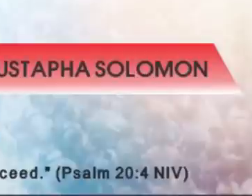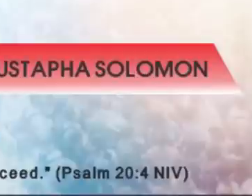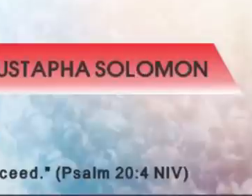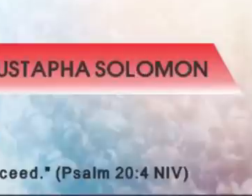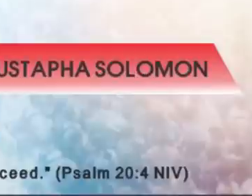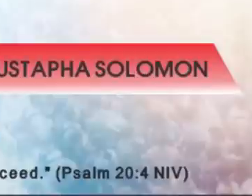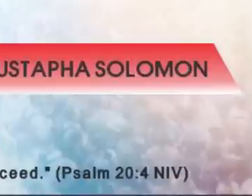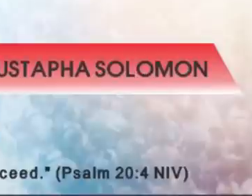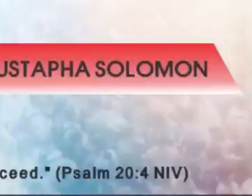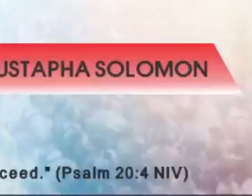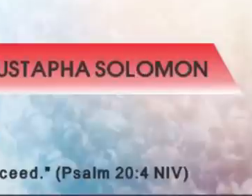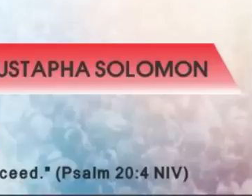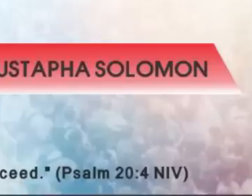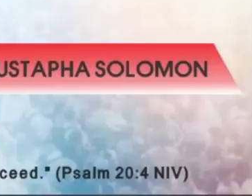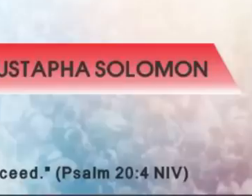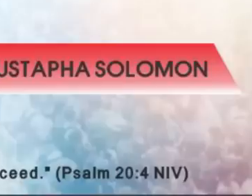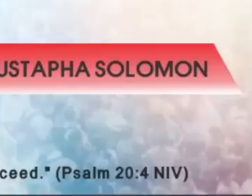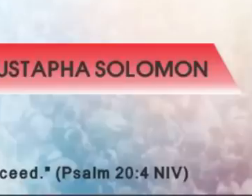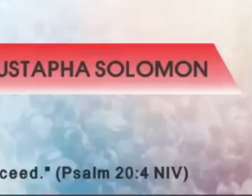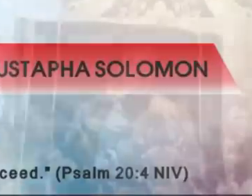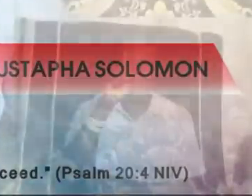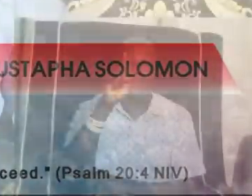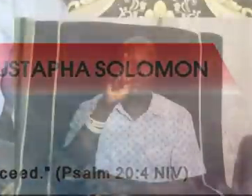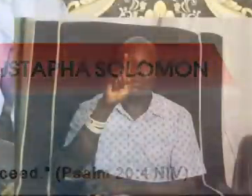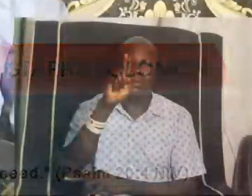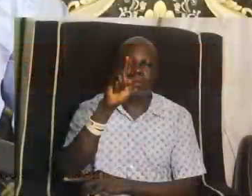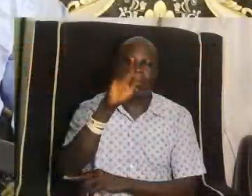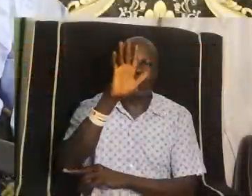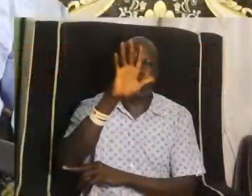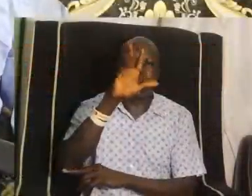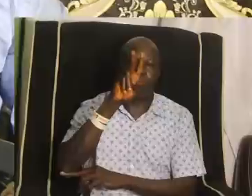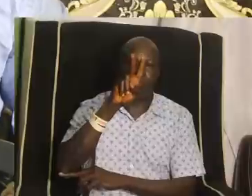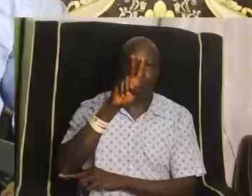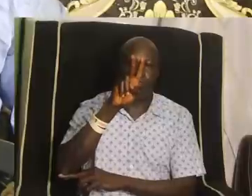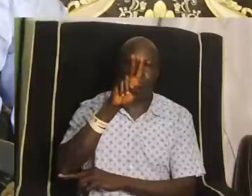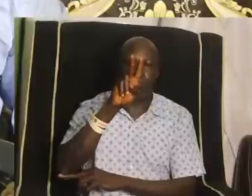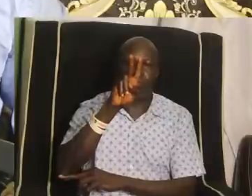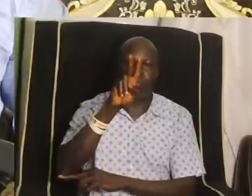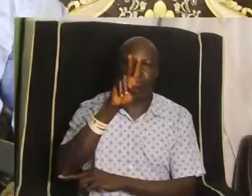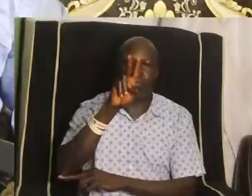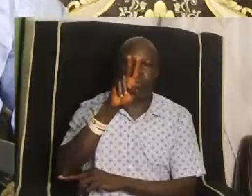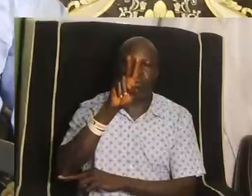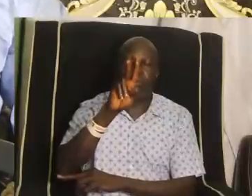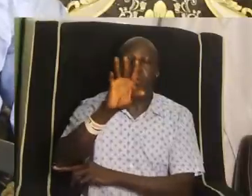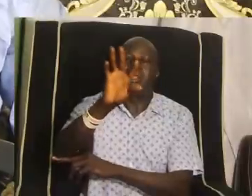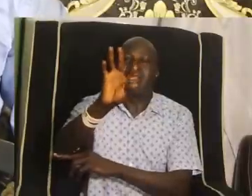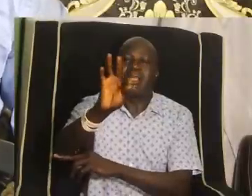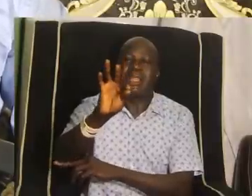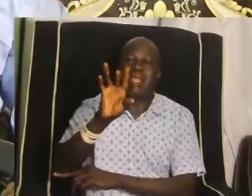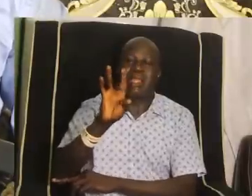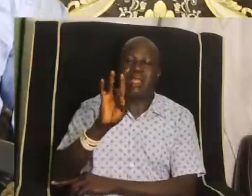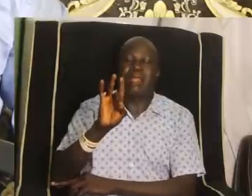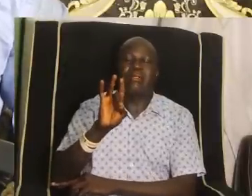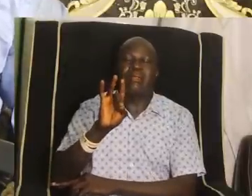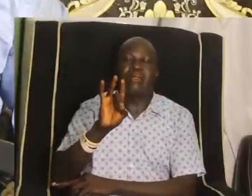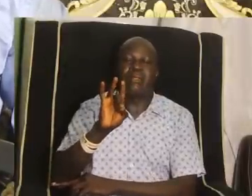Amen. But that will make you a bola salad. By 8:30 p.m. After Paddy, who means? ni ori Facebook. On Facebook. Apostle Doctor.